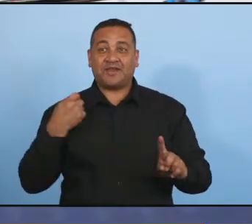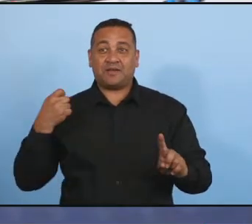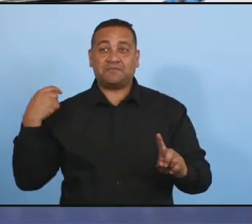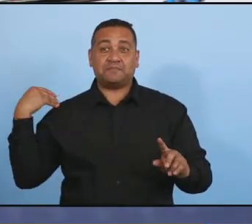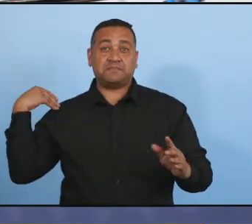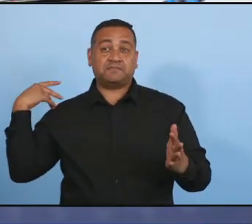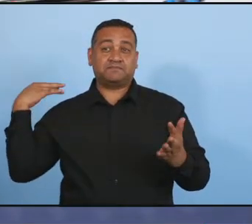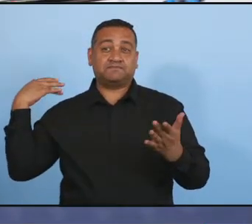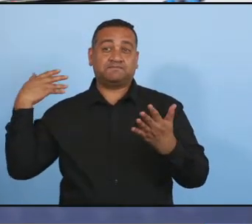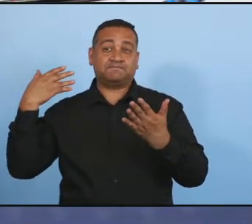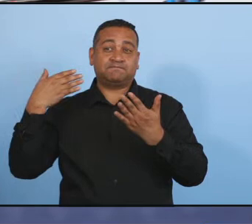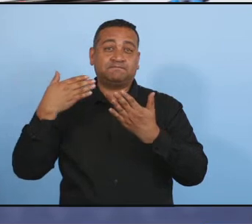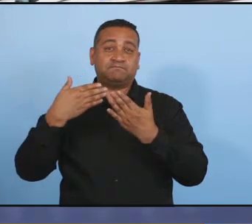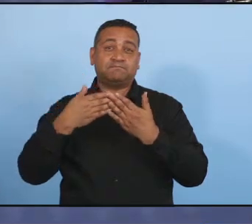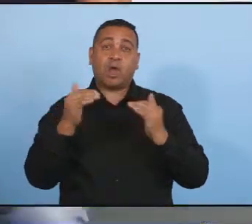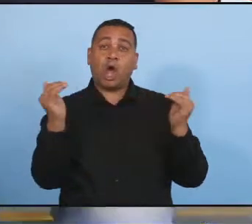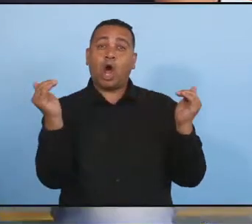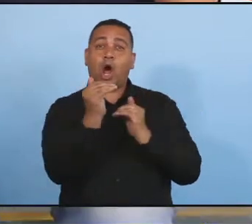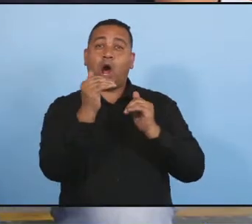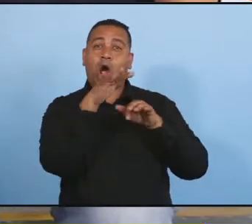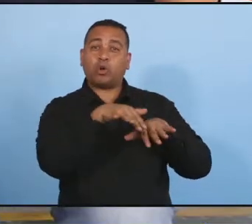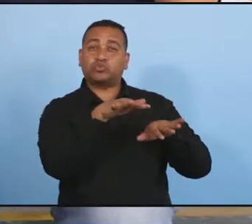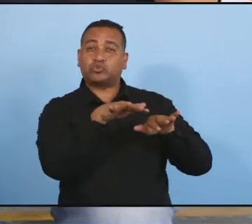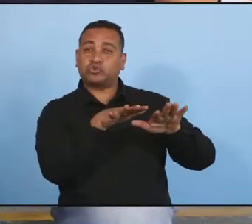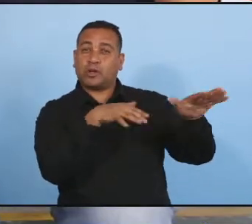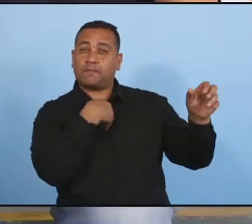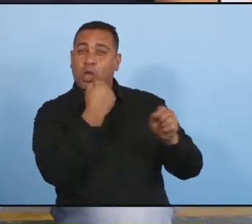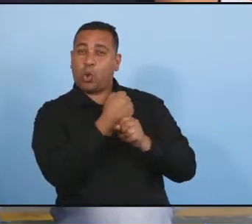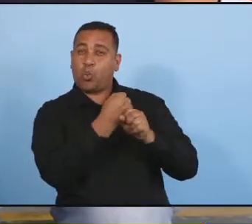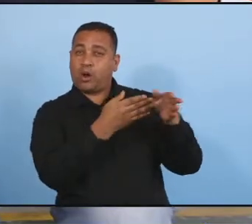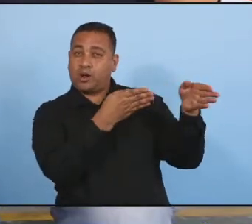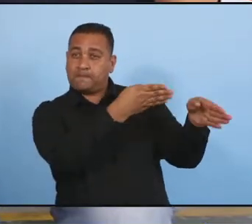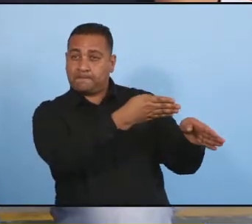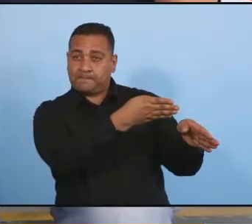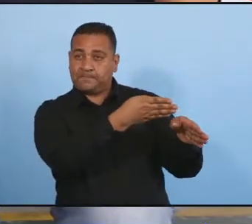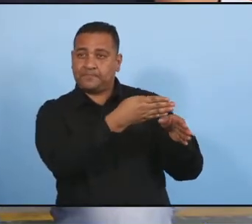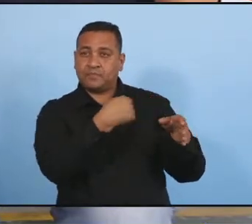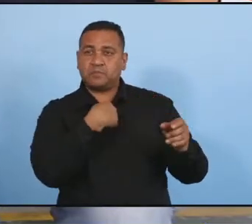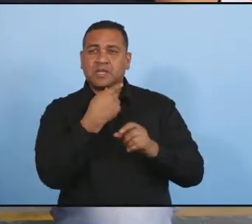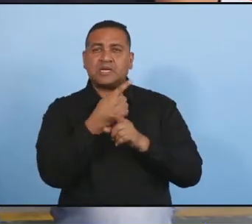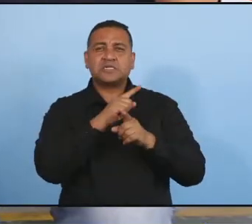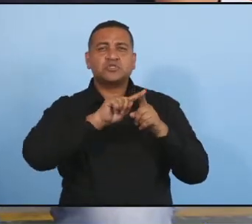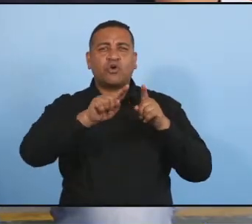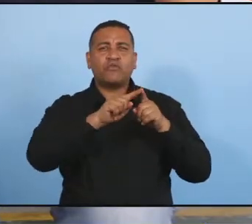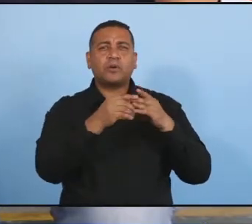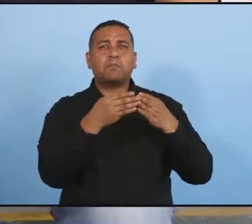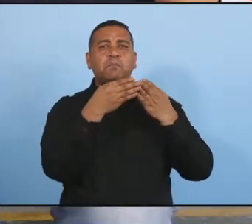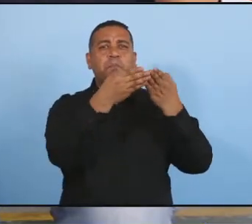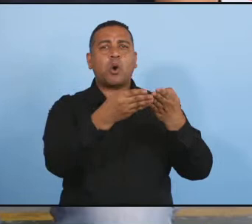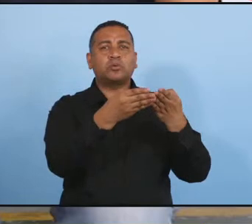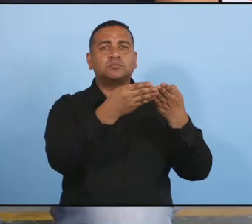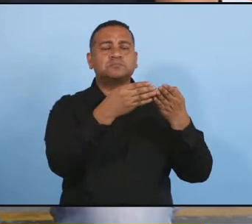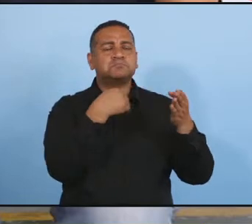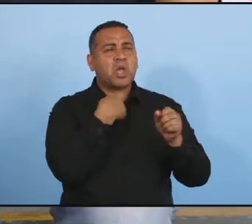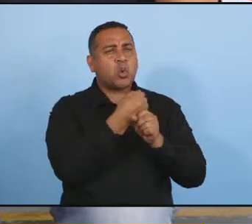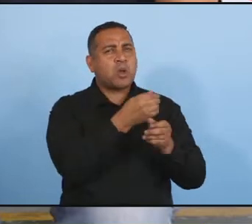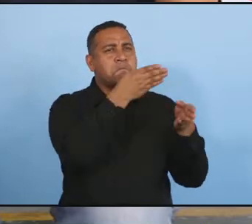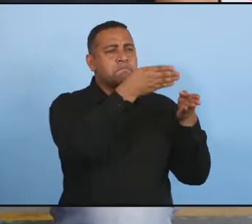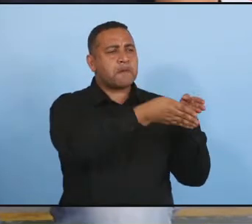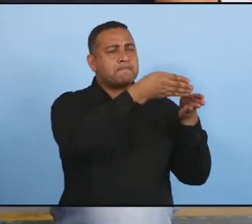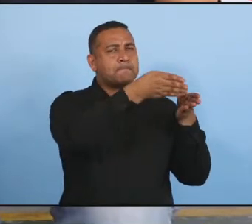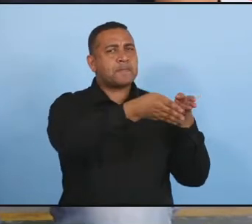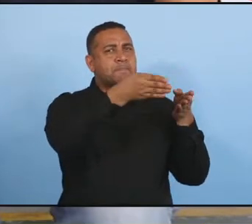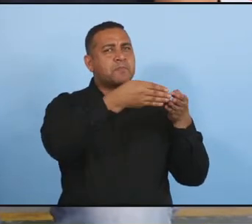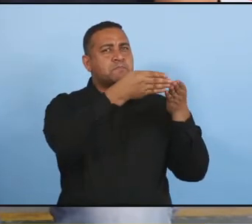industry, that's where I come from. I worked on various yachts, SAF Marine. Oh, wow. I've been on